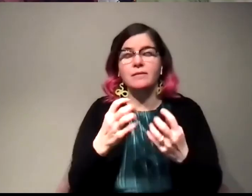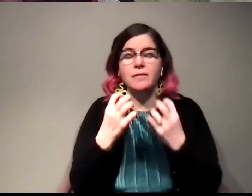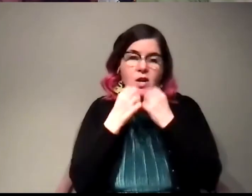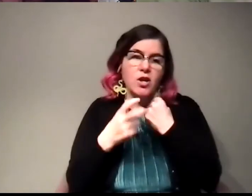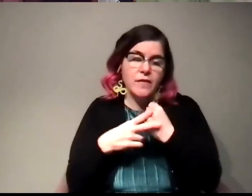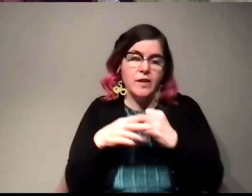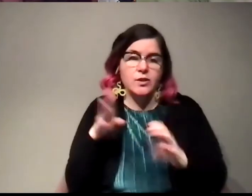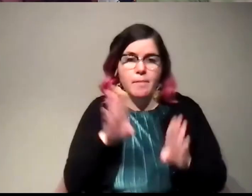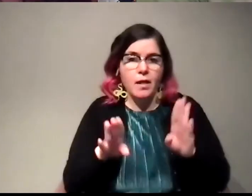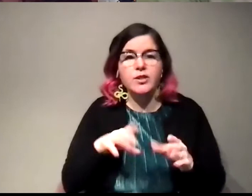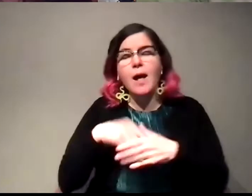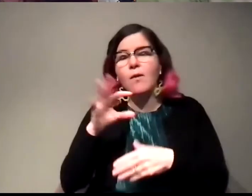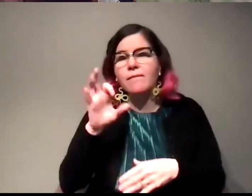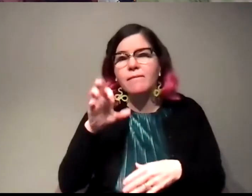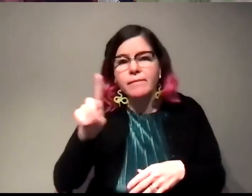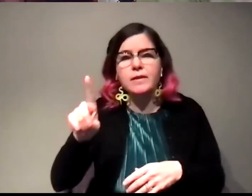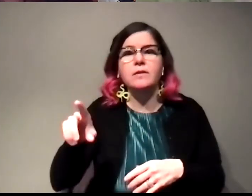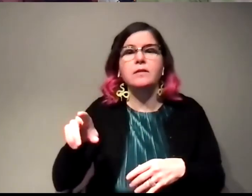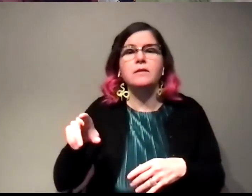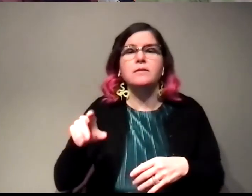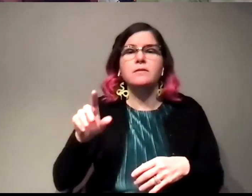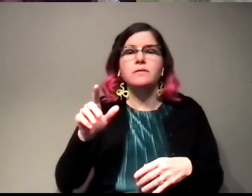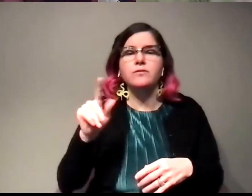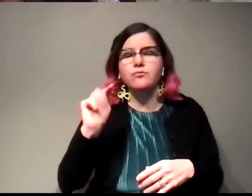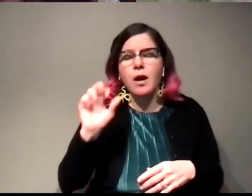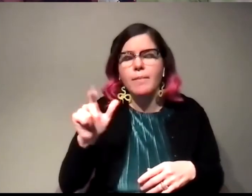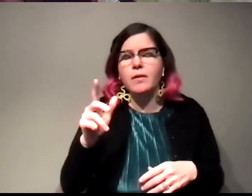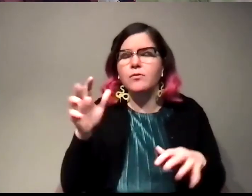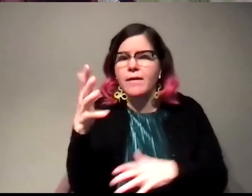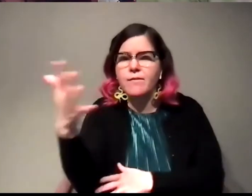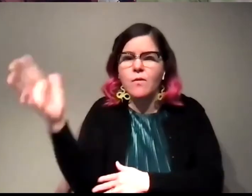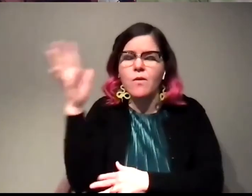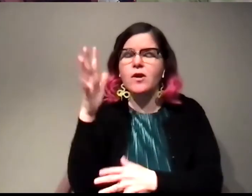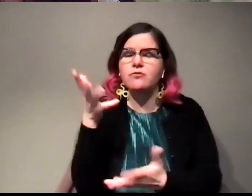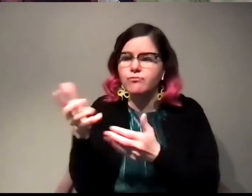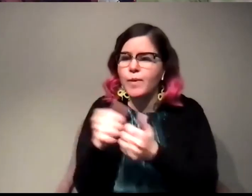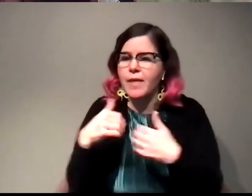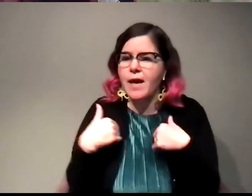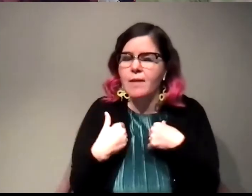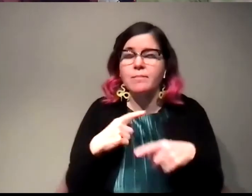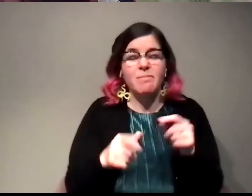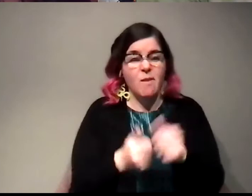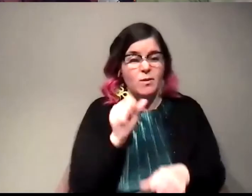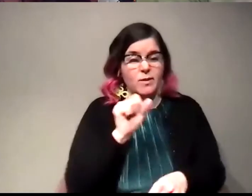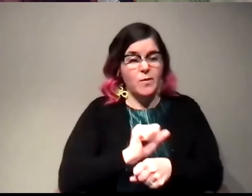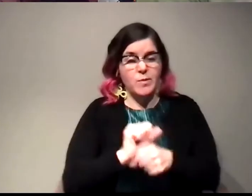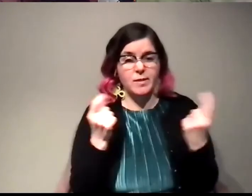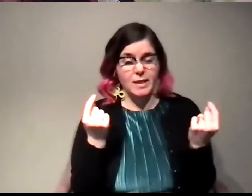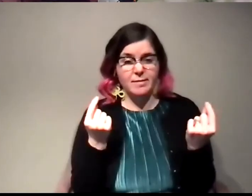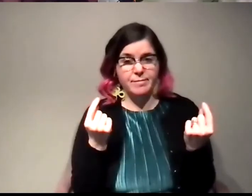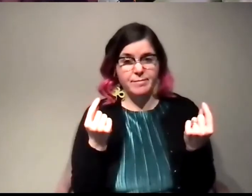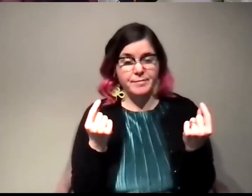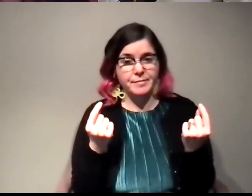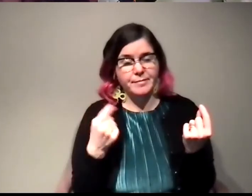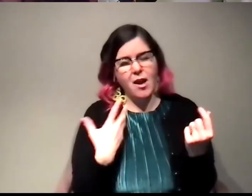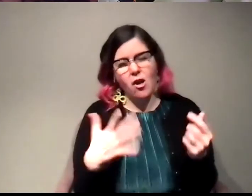about being out in the field, you know, tropical habitats, hanging out with lots of animals. But the majority of the work you actually do, as I kind of